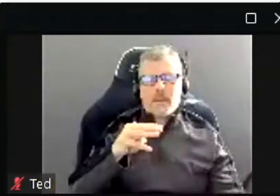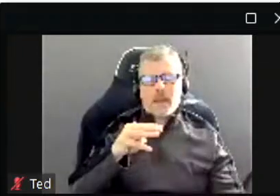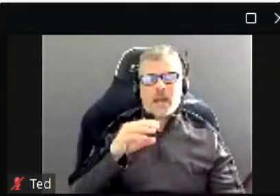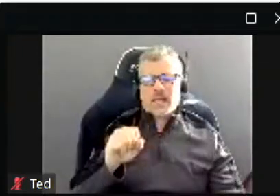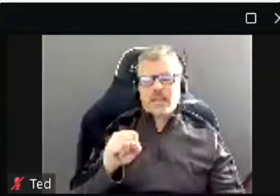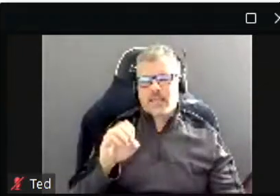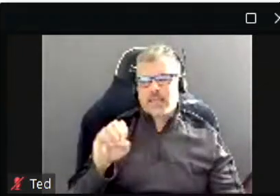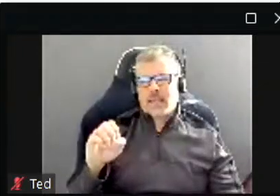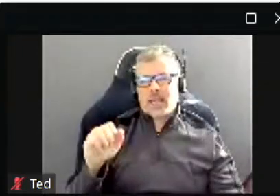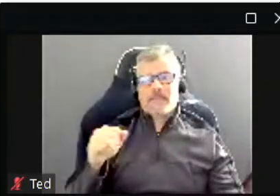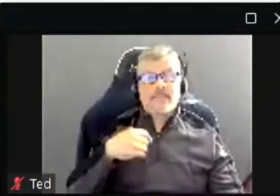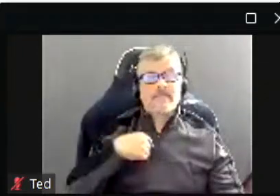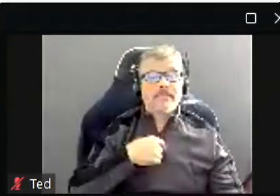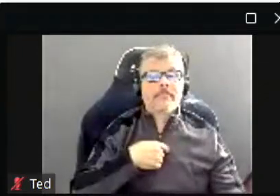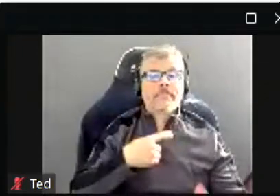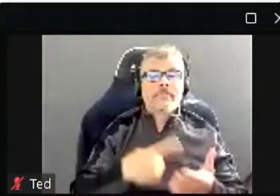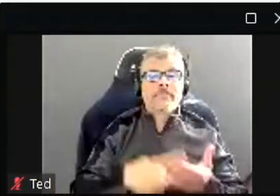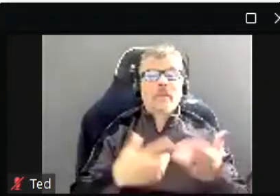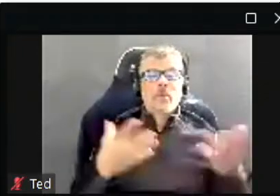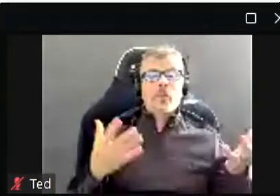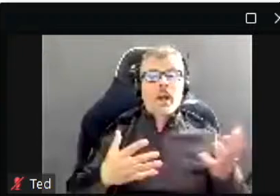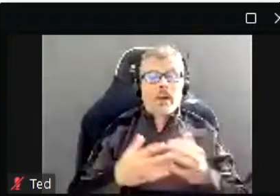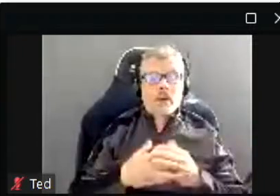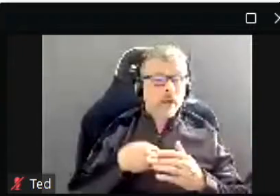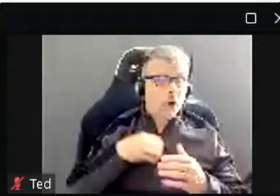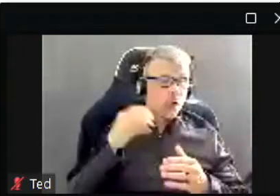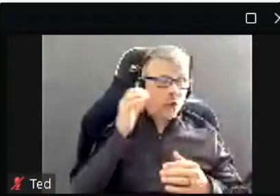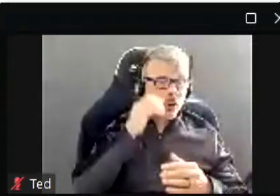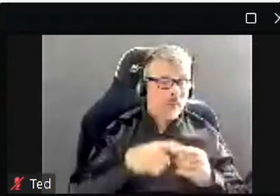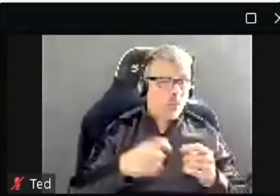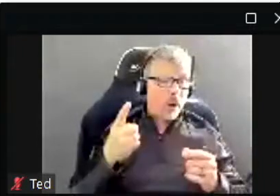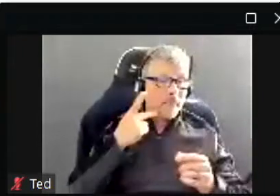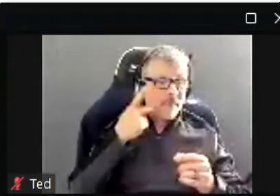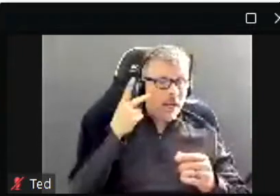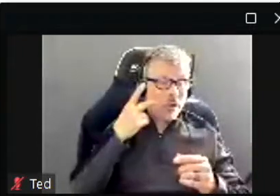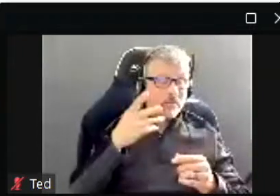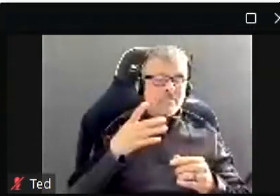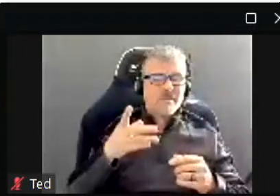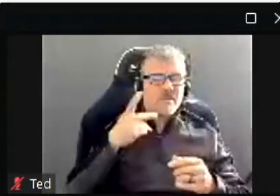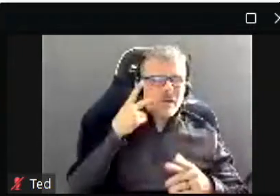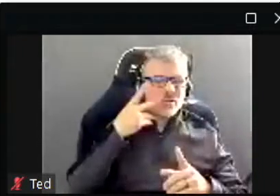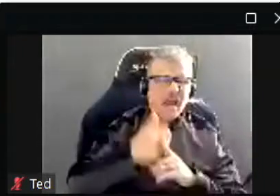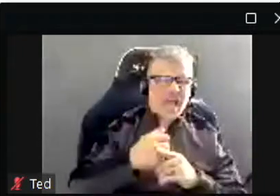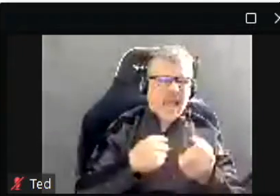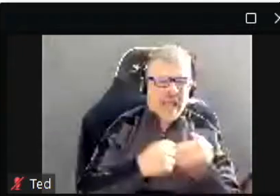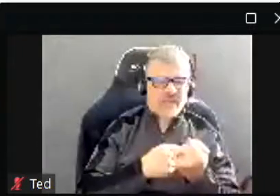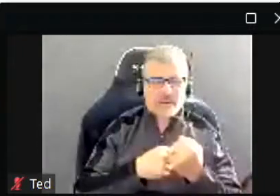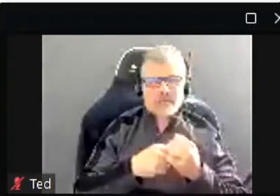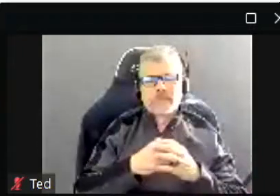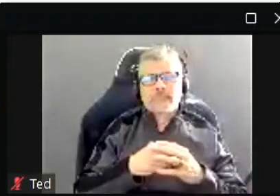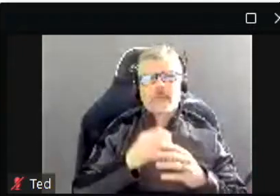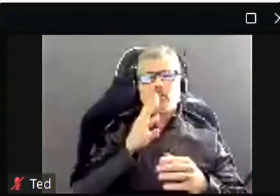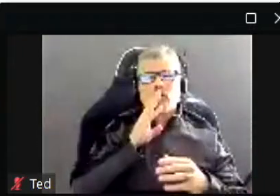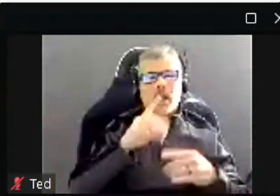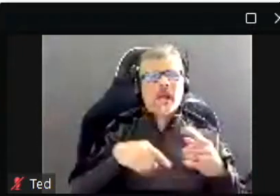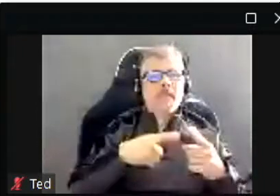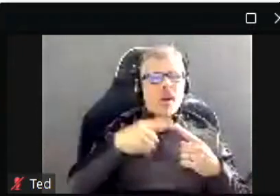We talked about, it was refreshing to hear from a parent and a parent advocate talking about a mind